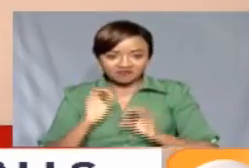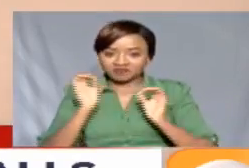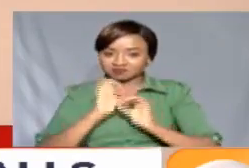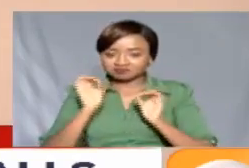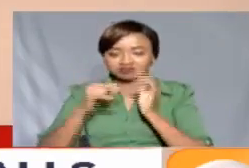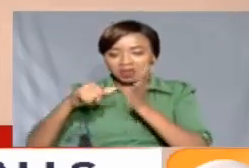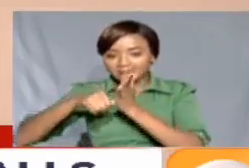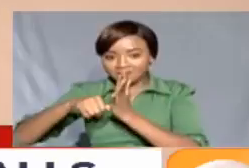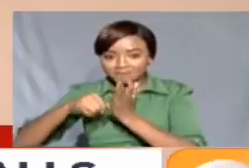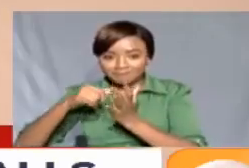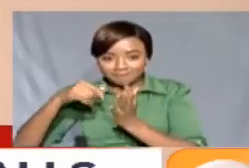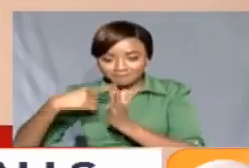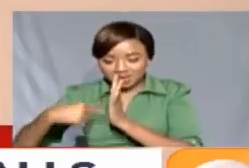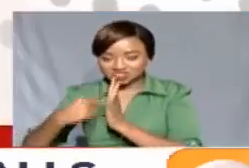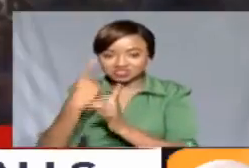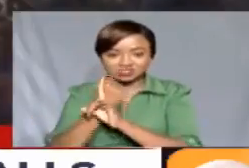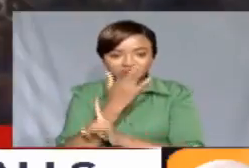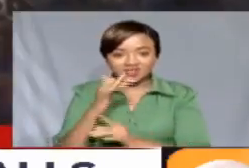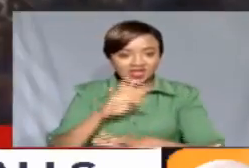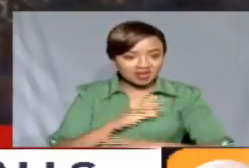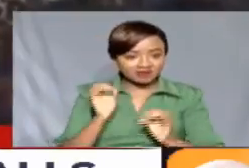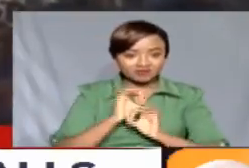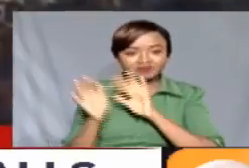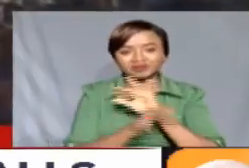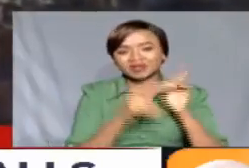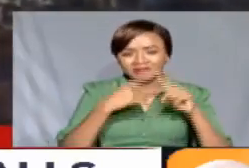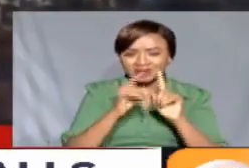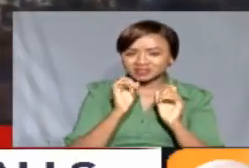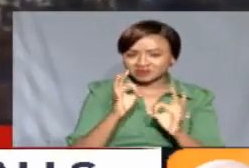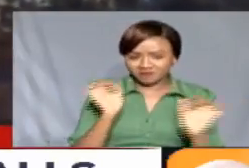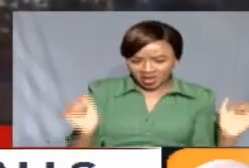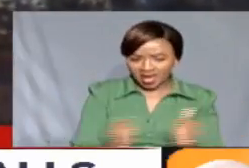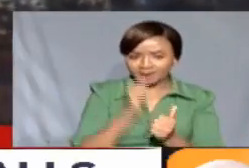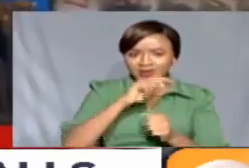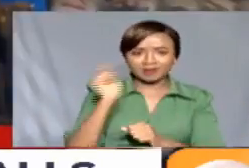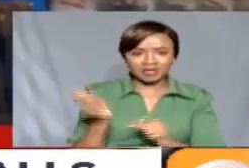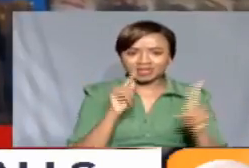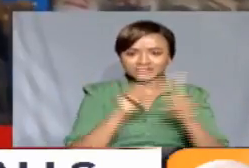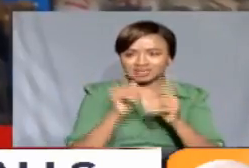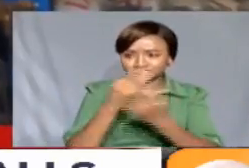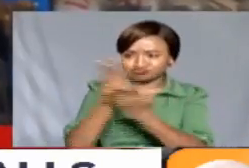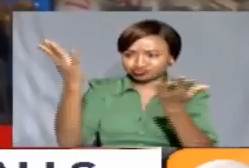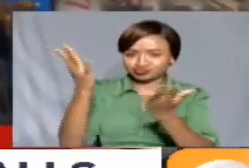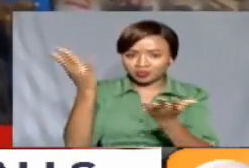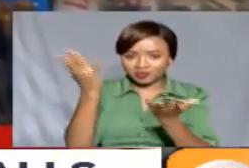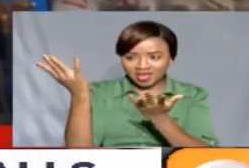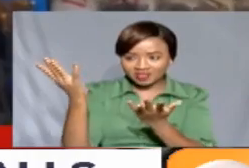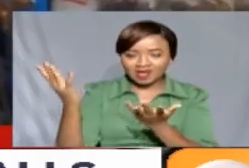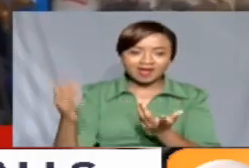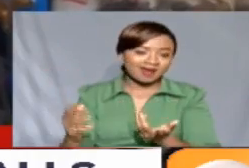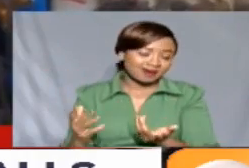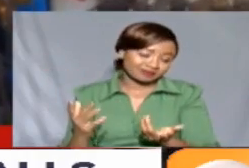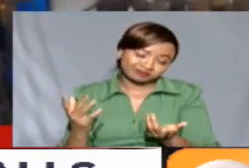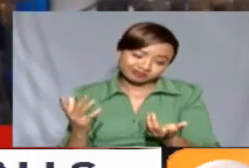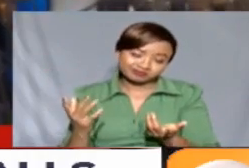trend follow what has happened in countries heavily affected, but the supply of oxygen is no longer a concern.